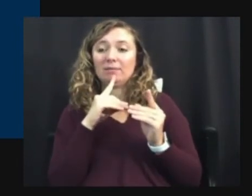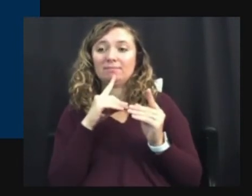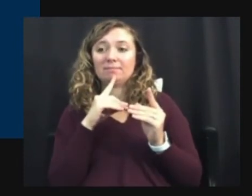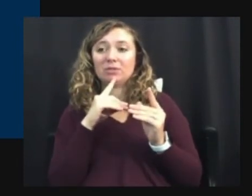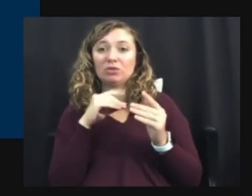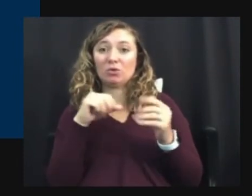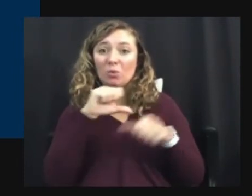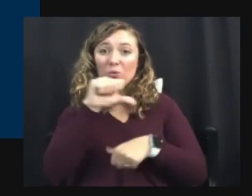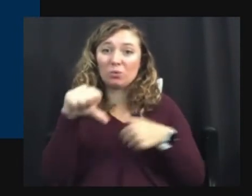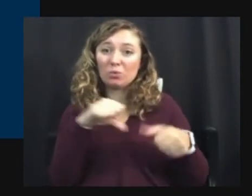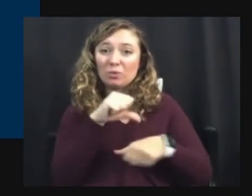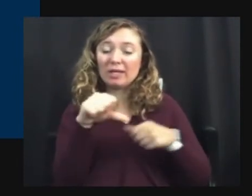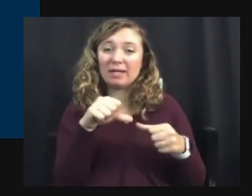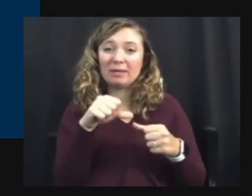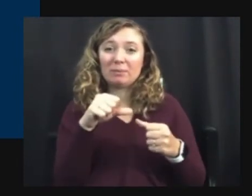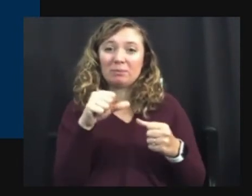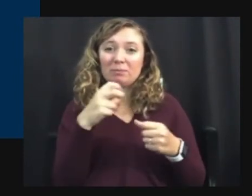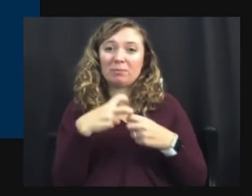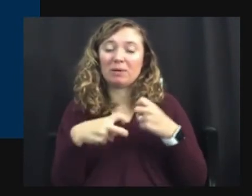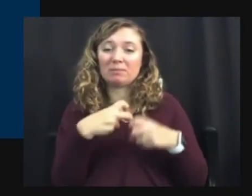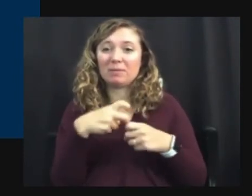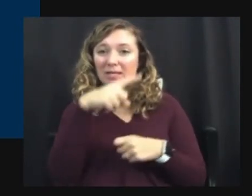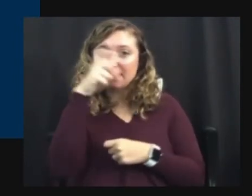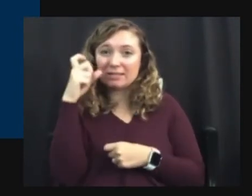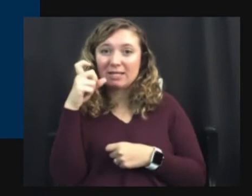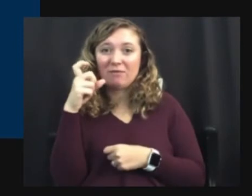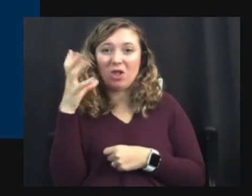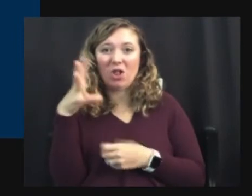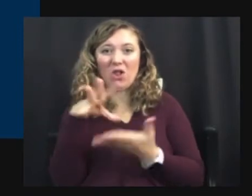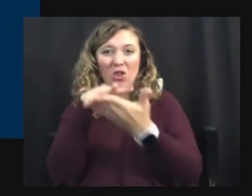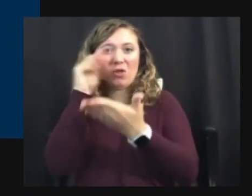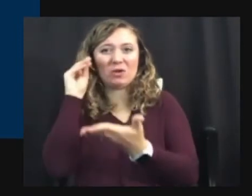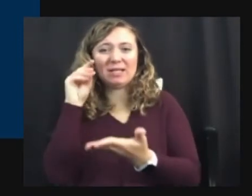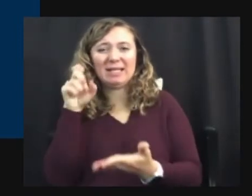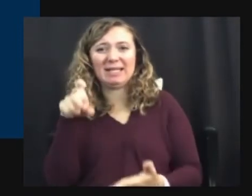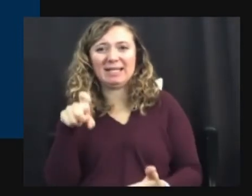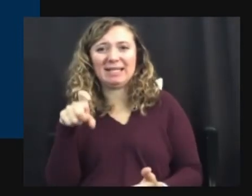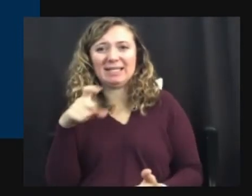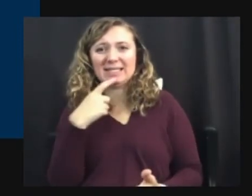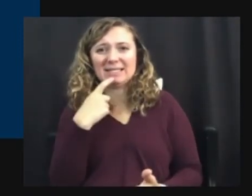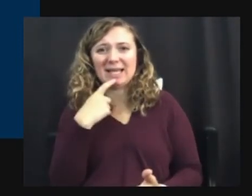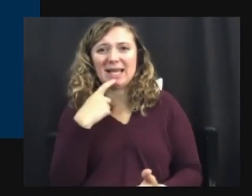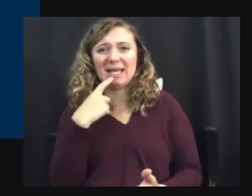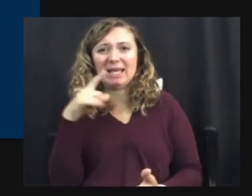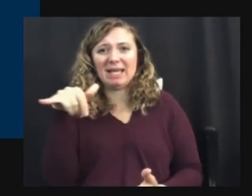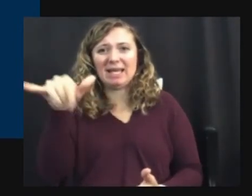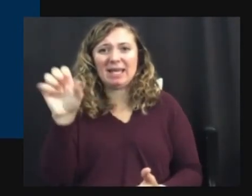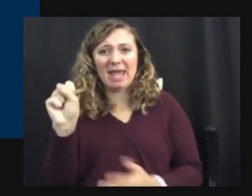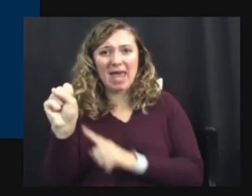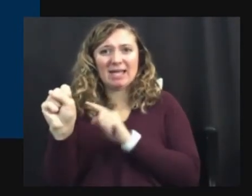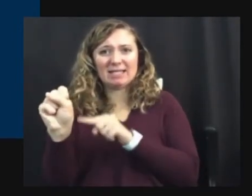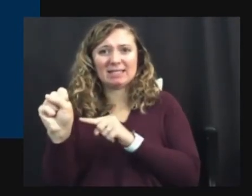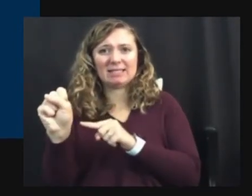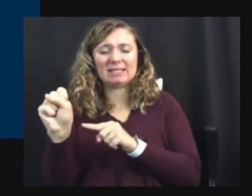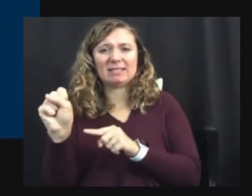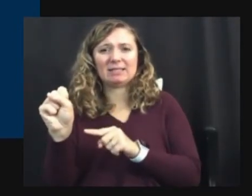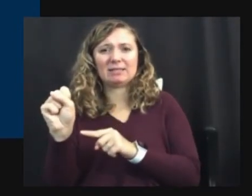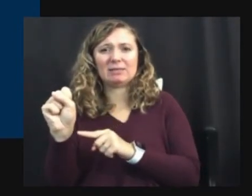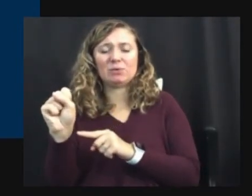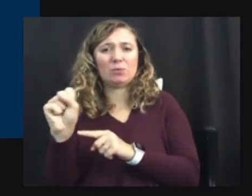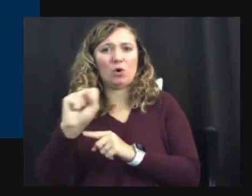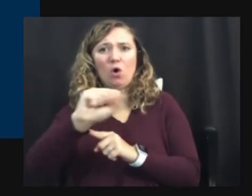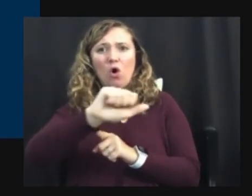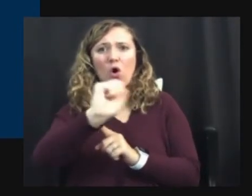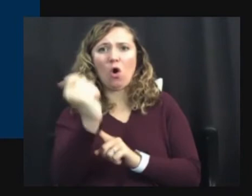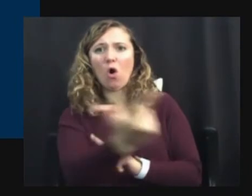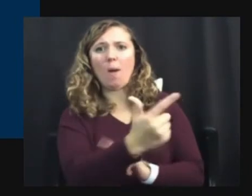because they've just learned that they have to say yes to everyone who violates their bodily autonomy.